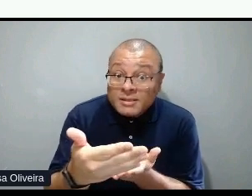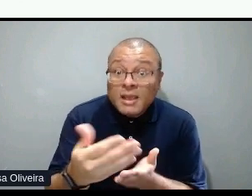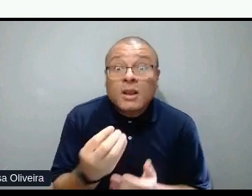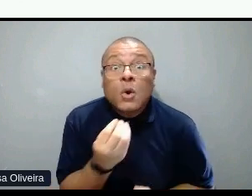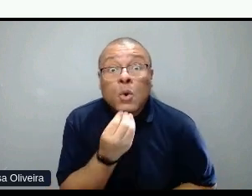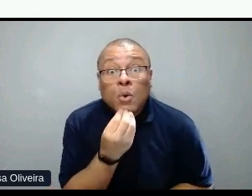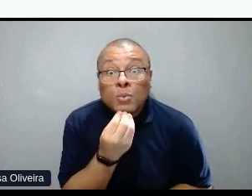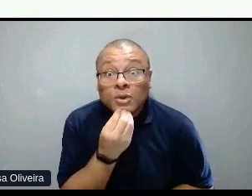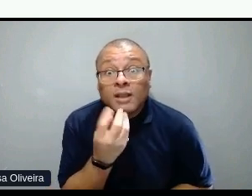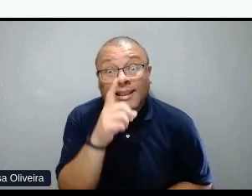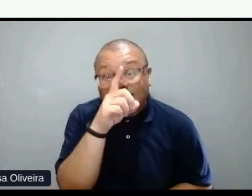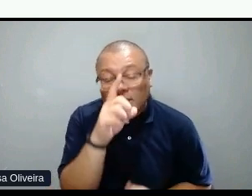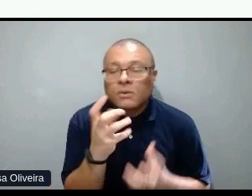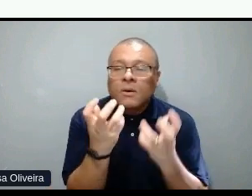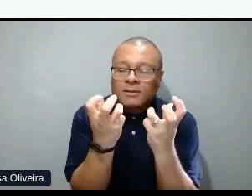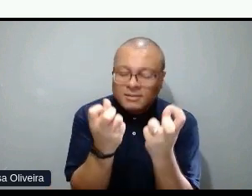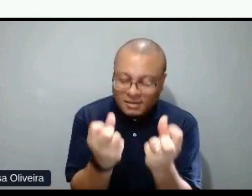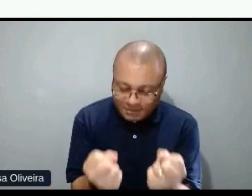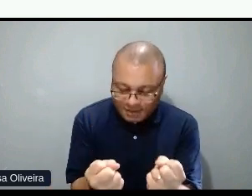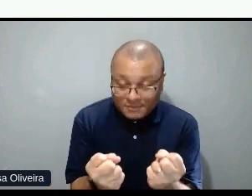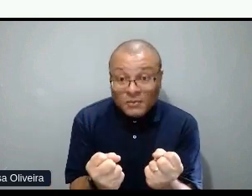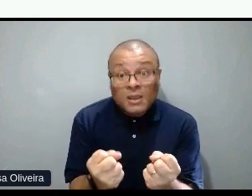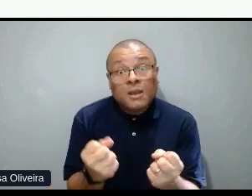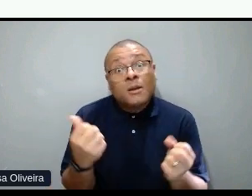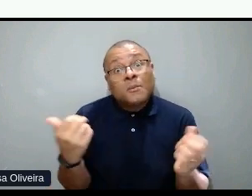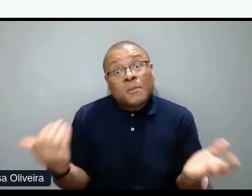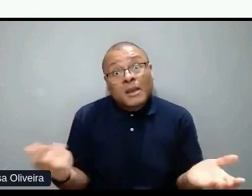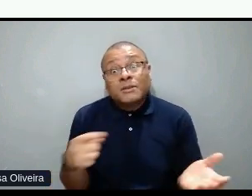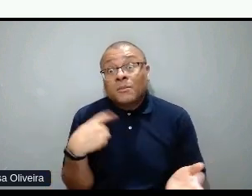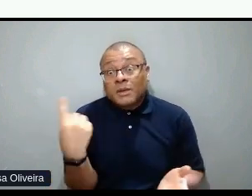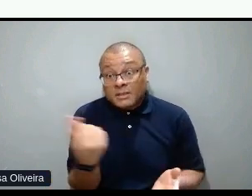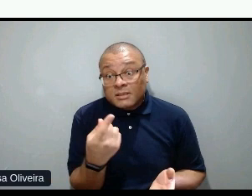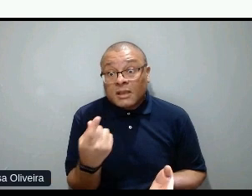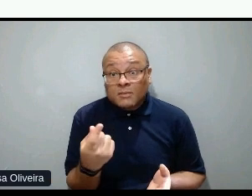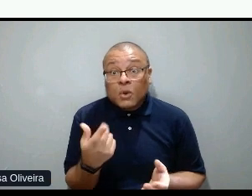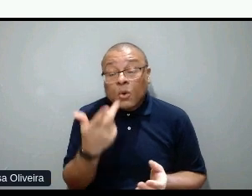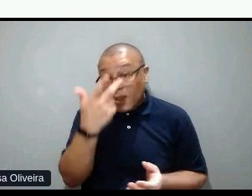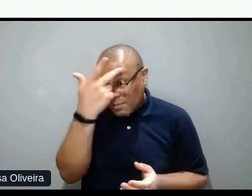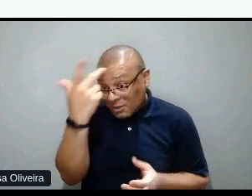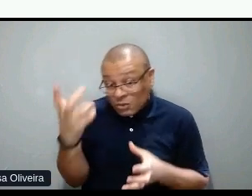making the risks. And part of that will also help us include people more.